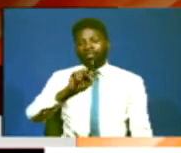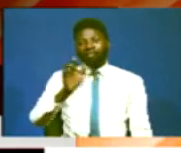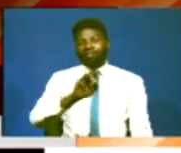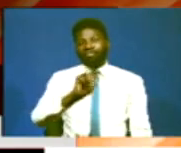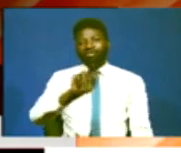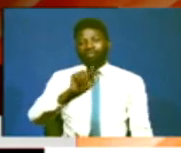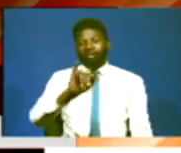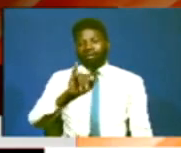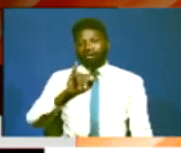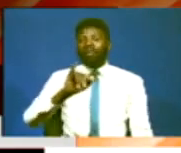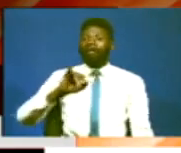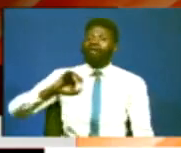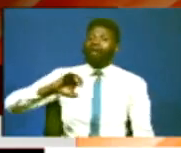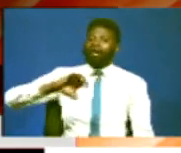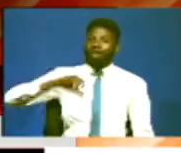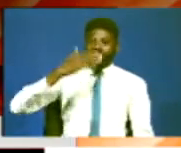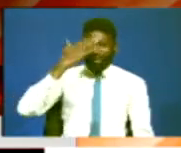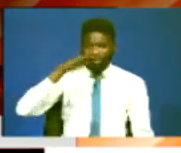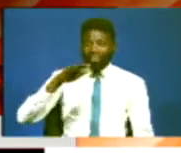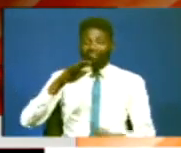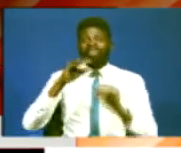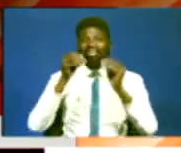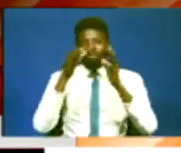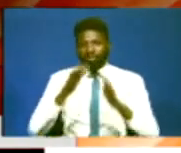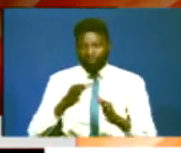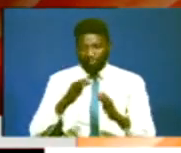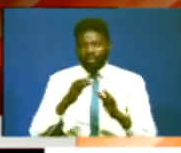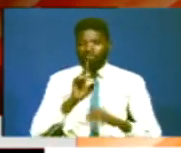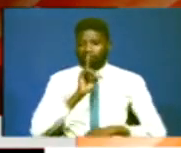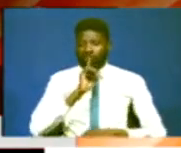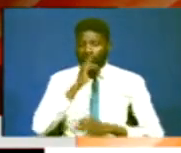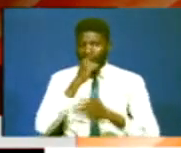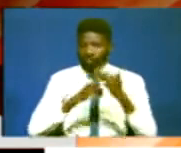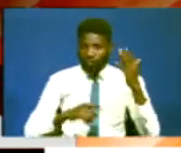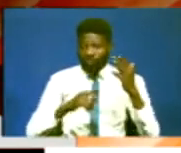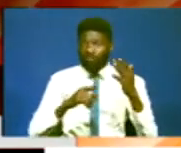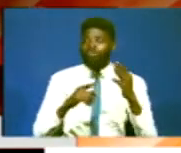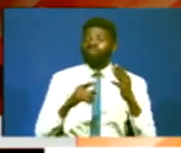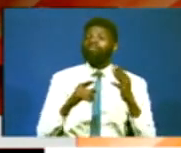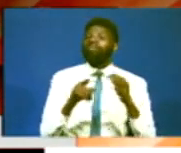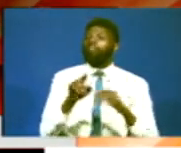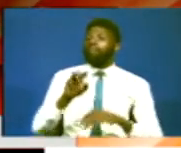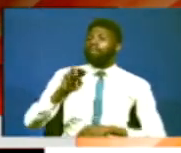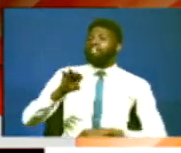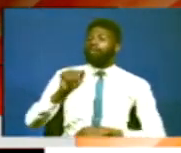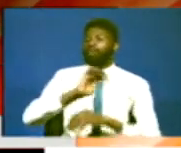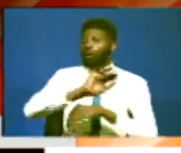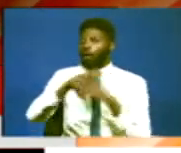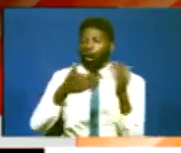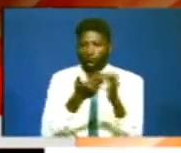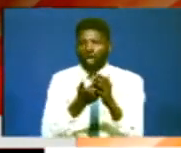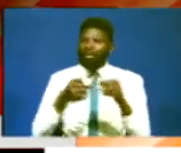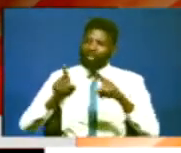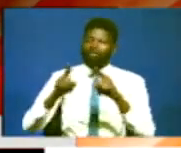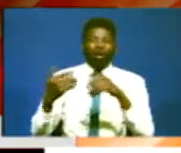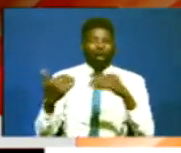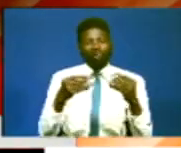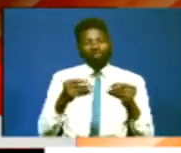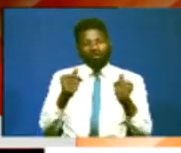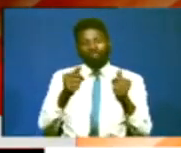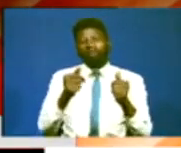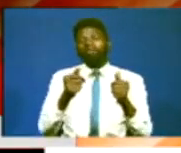was endorsed by all members, ending weeks of wrangles. Philip Lono, who is the MCA Kamasian